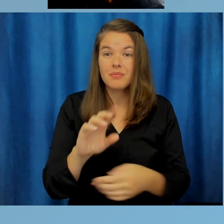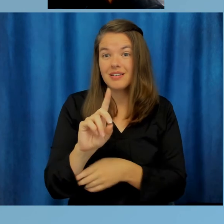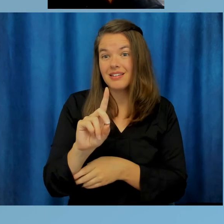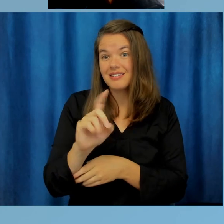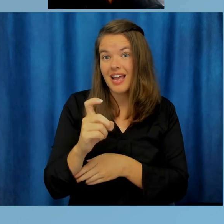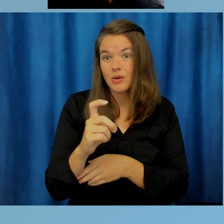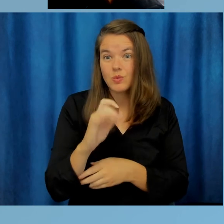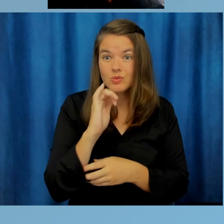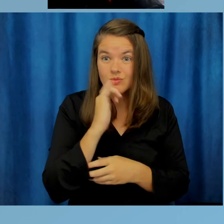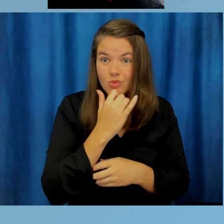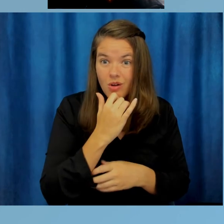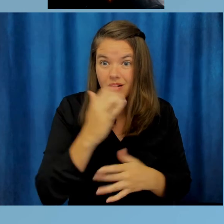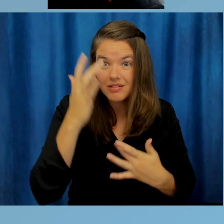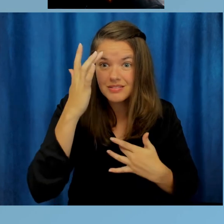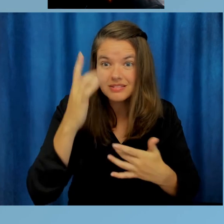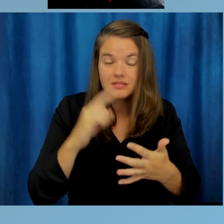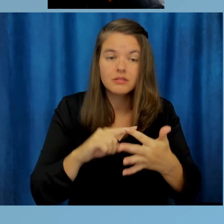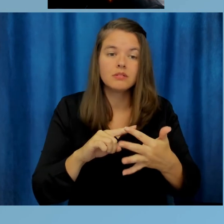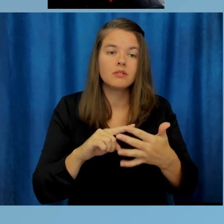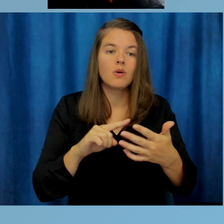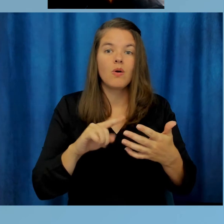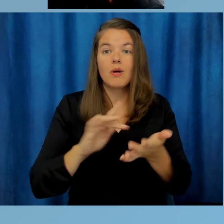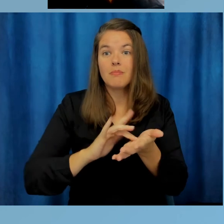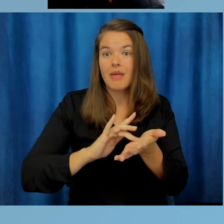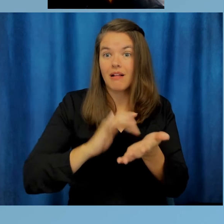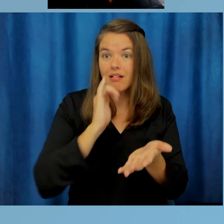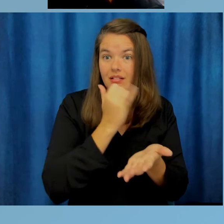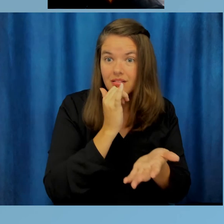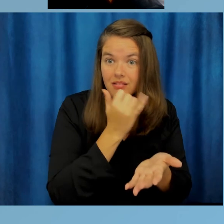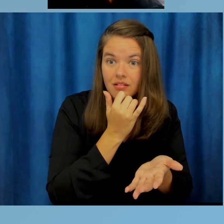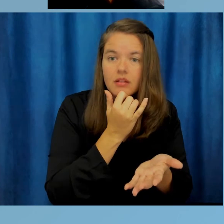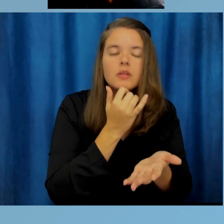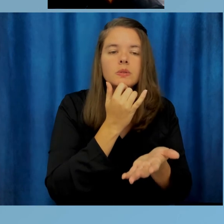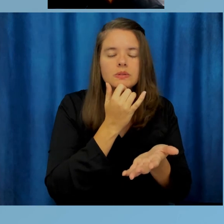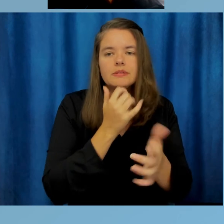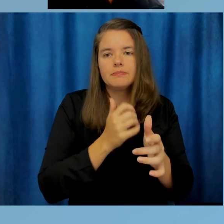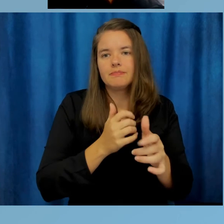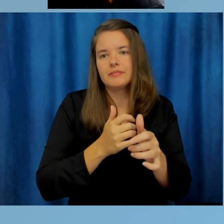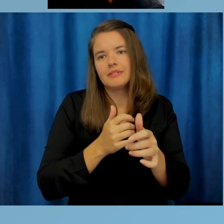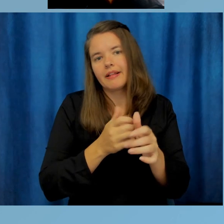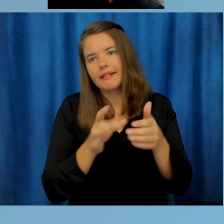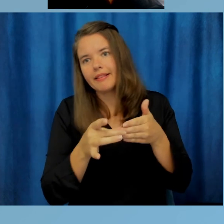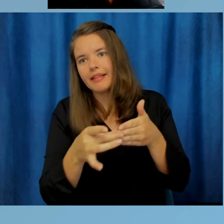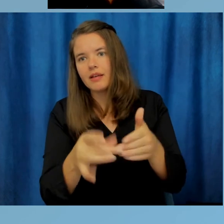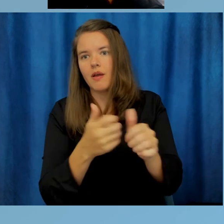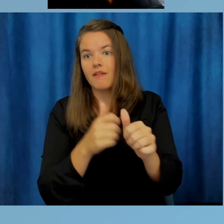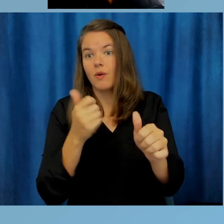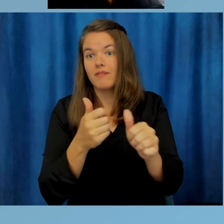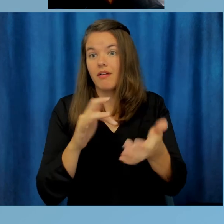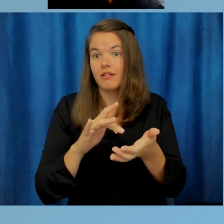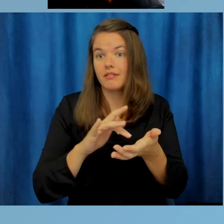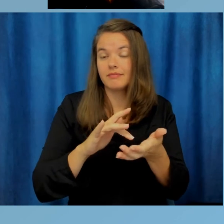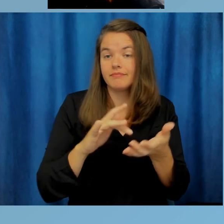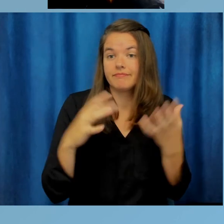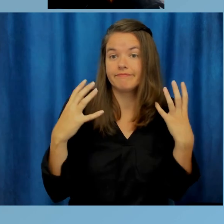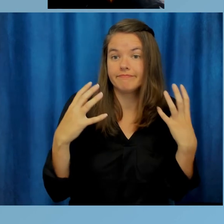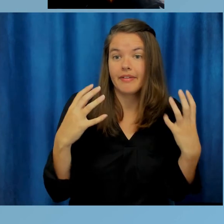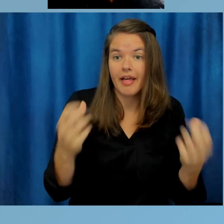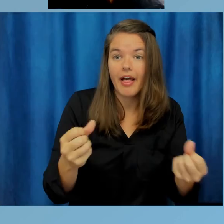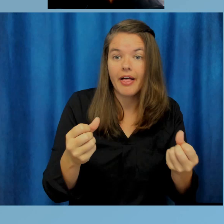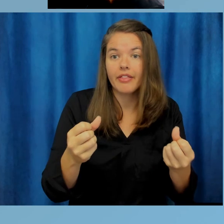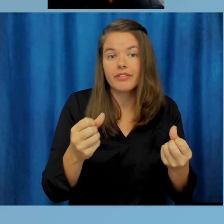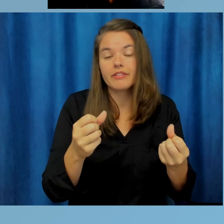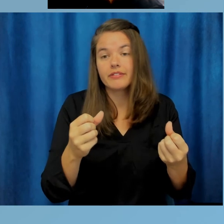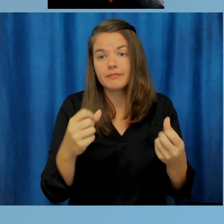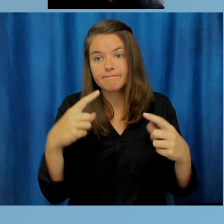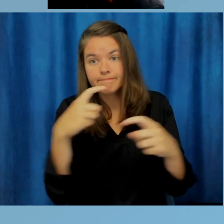result in misdiagnosis and other medical mistakes that can easily lead to avoidable health communications